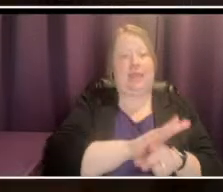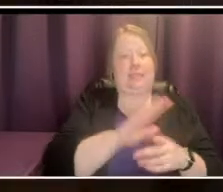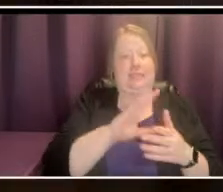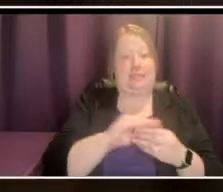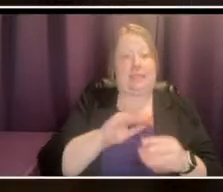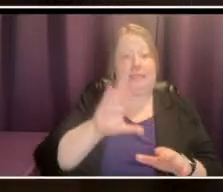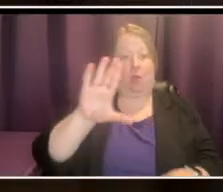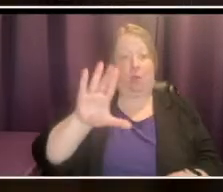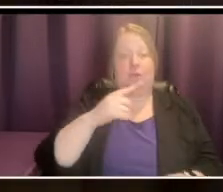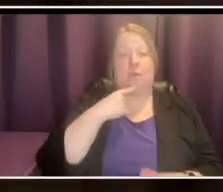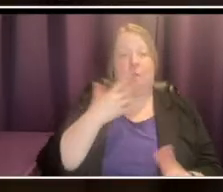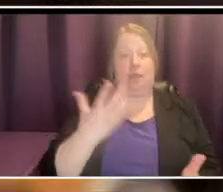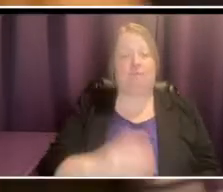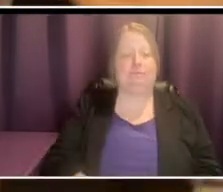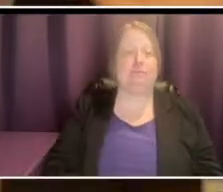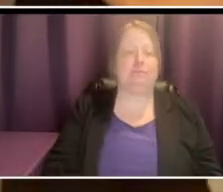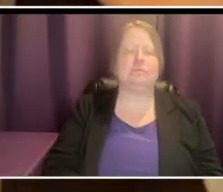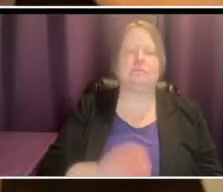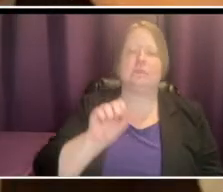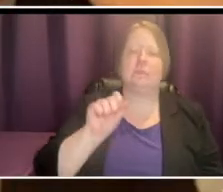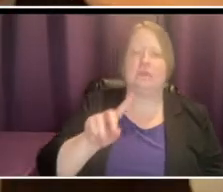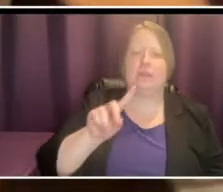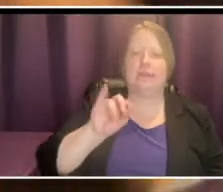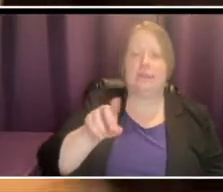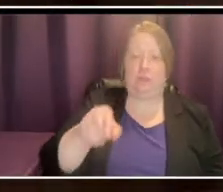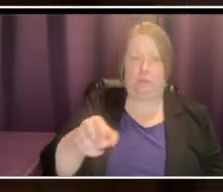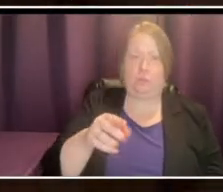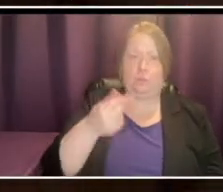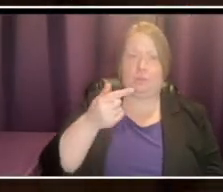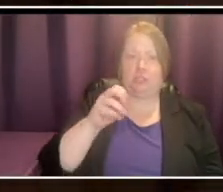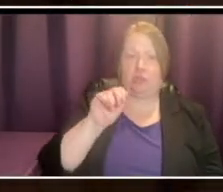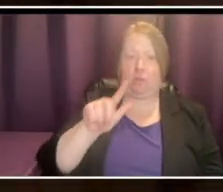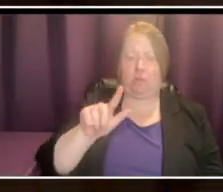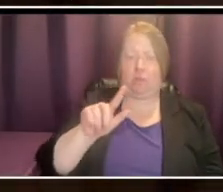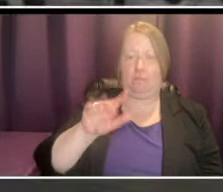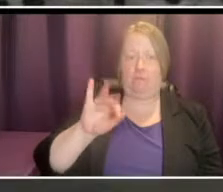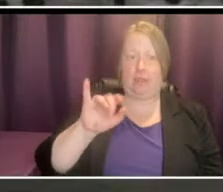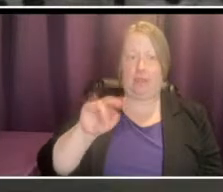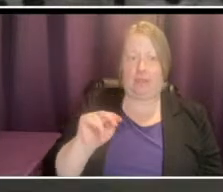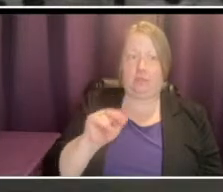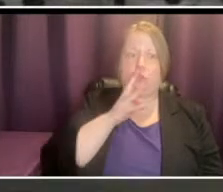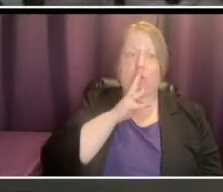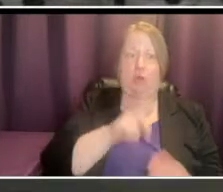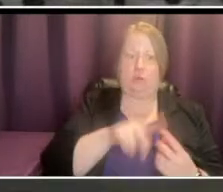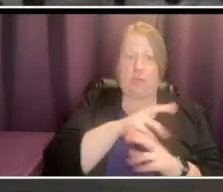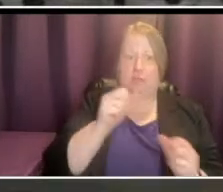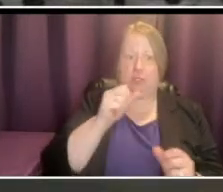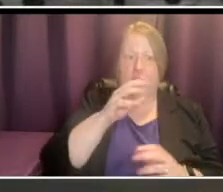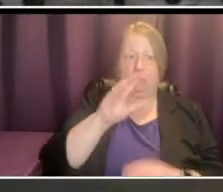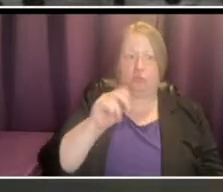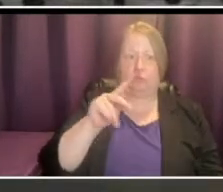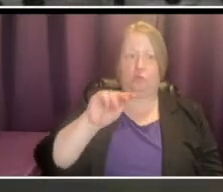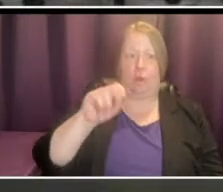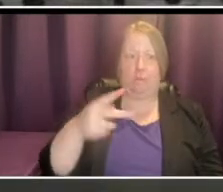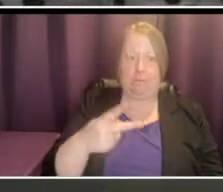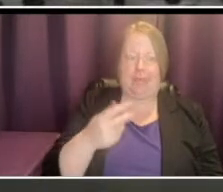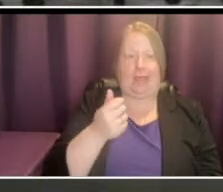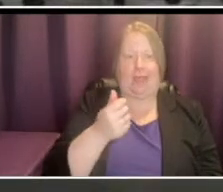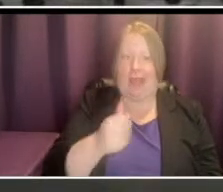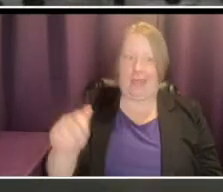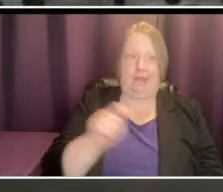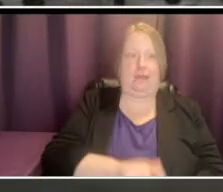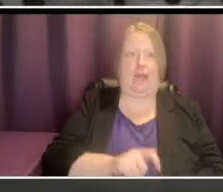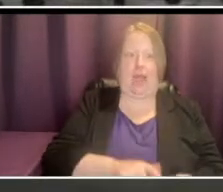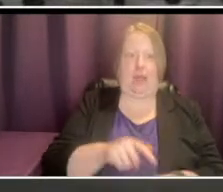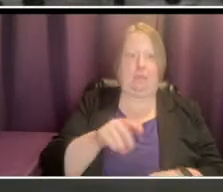Did you, General Flynn, talk to President Trump at any point on January 6, 2021?